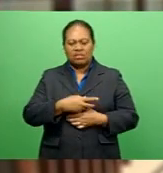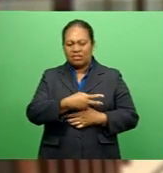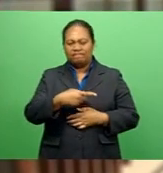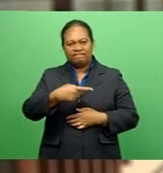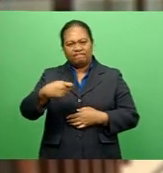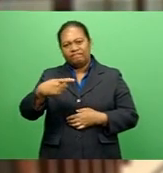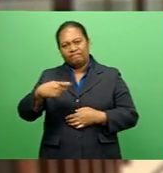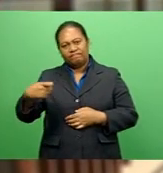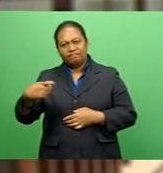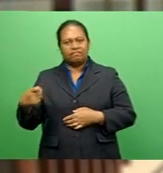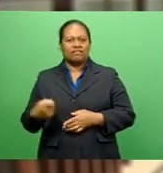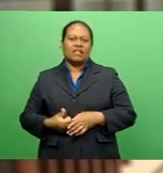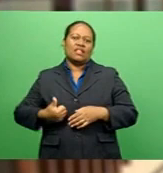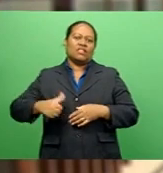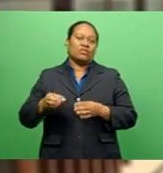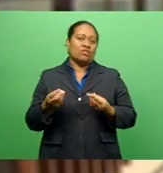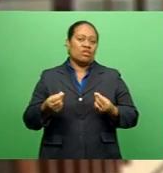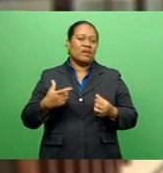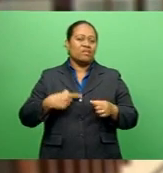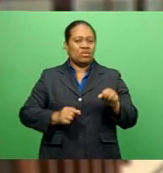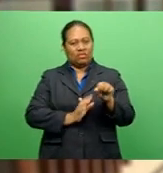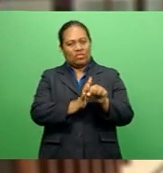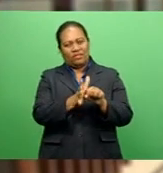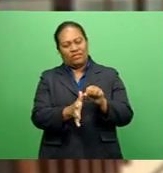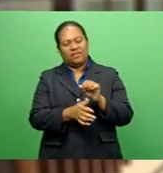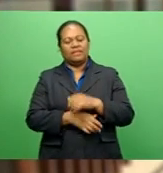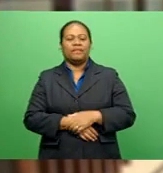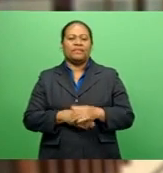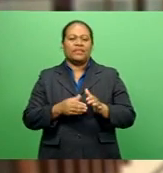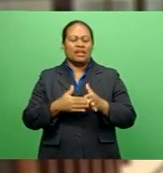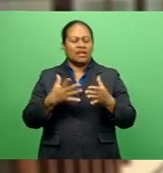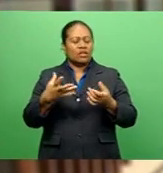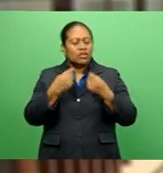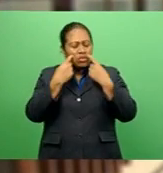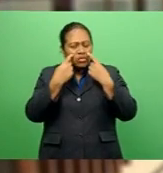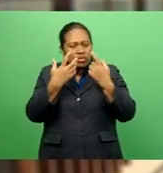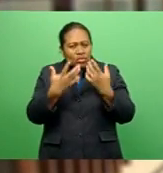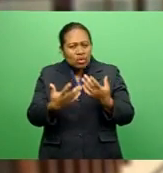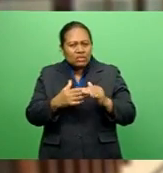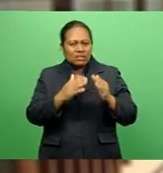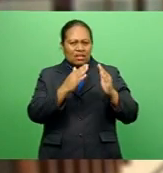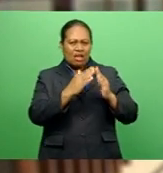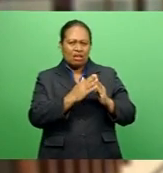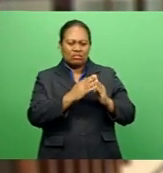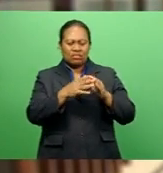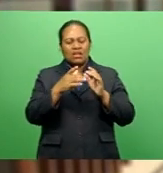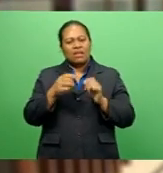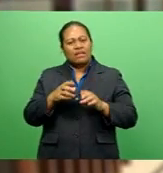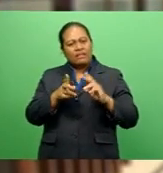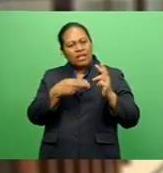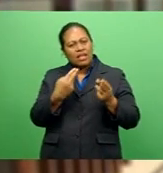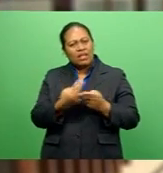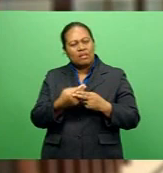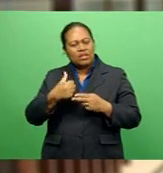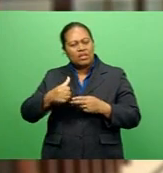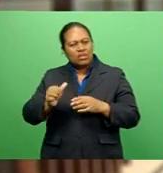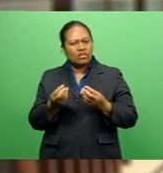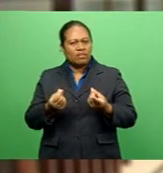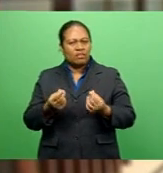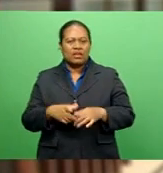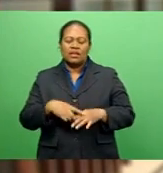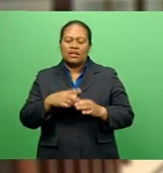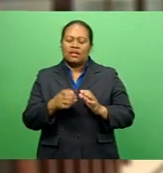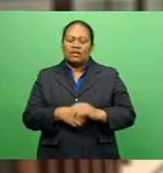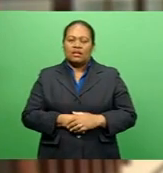as the pandemic reduced demand. Separate data showed household spending was hit by a bigger annual drop in January than in the